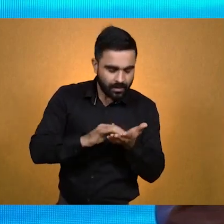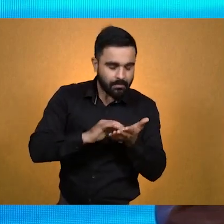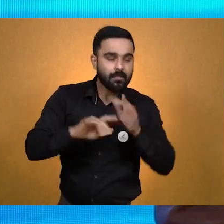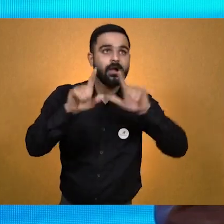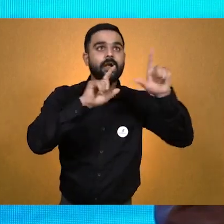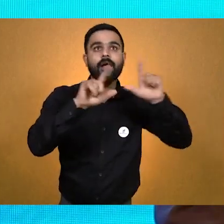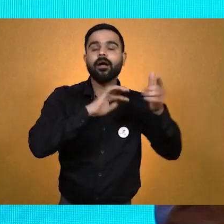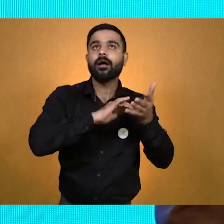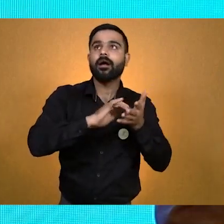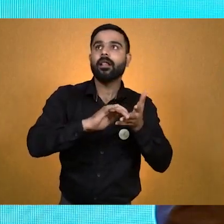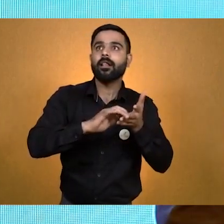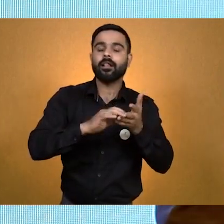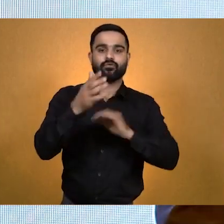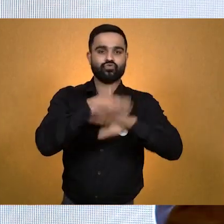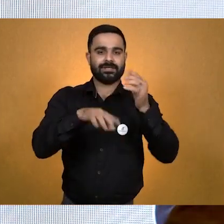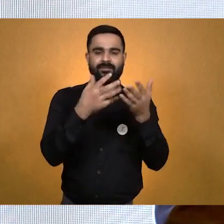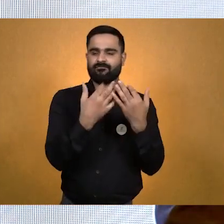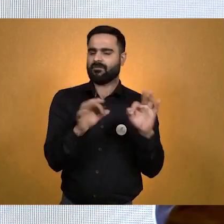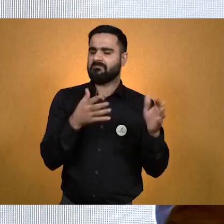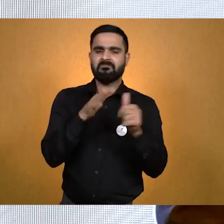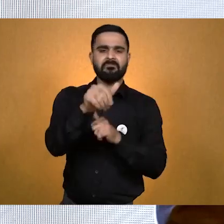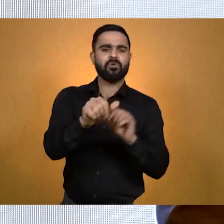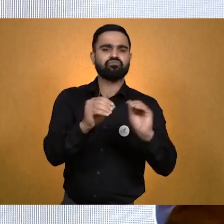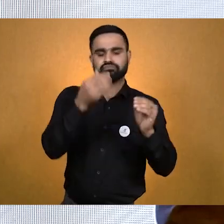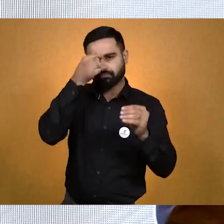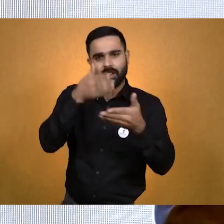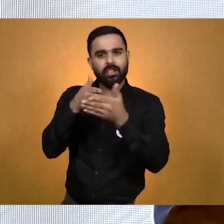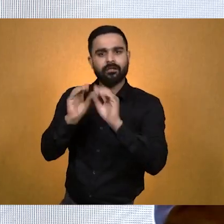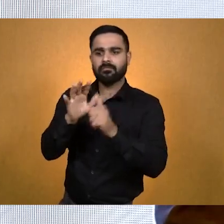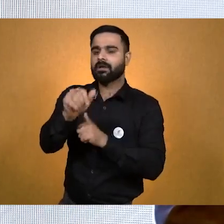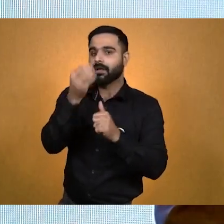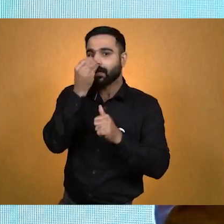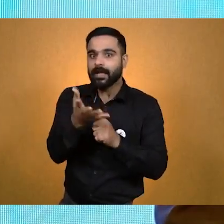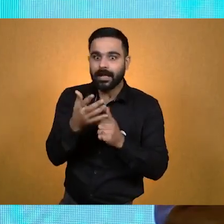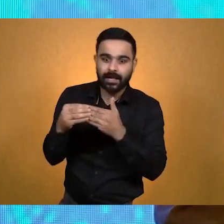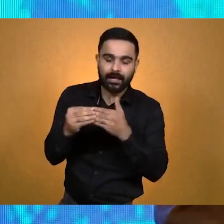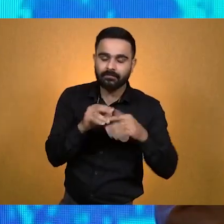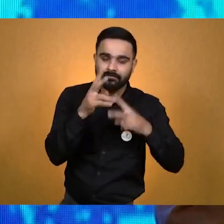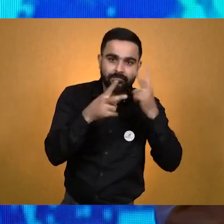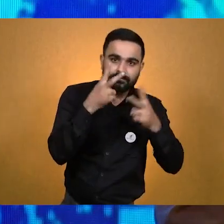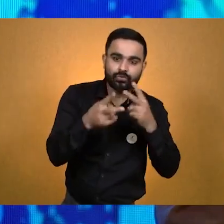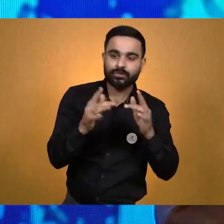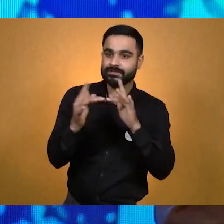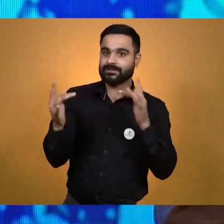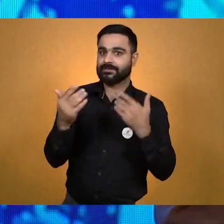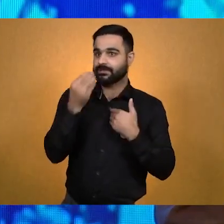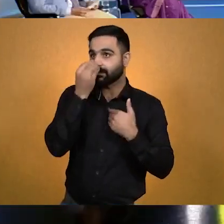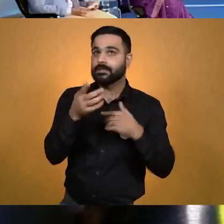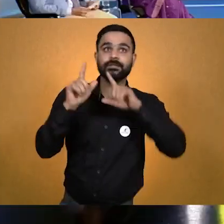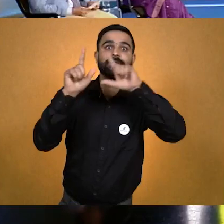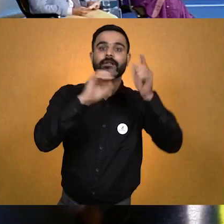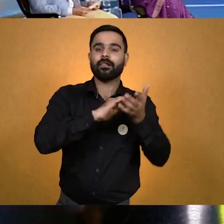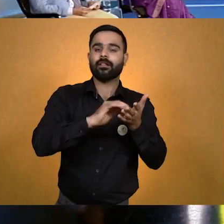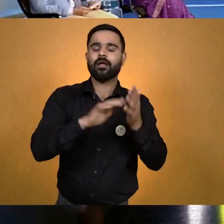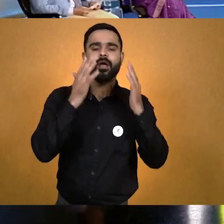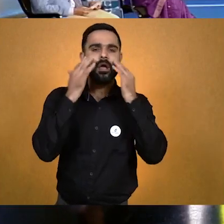place disabled, friendly. So it's easy for them to come in. Reaching out is easier. They